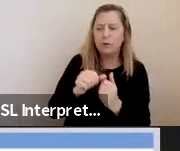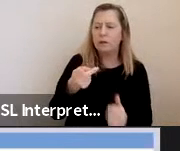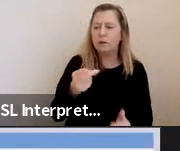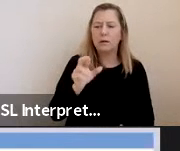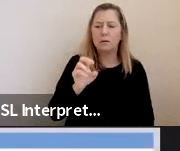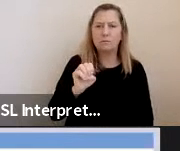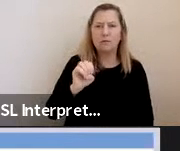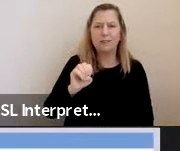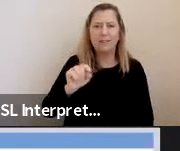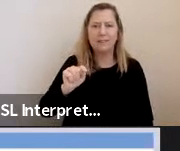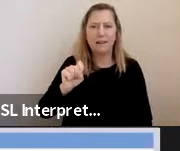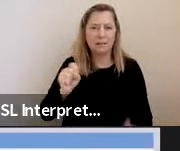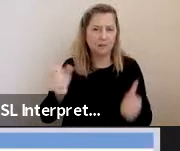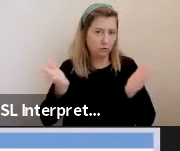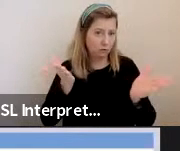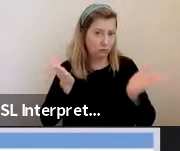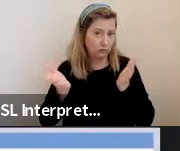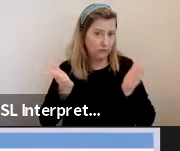services.